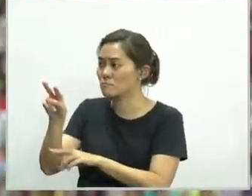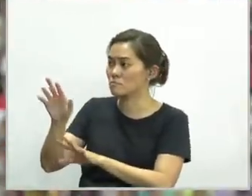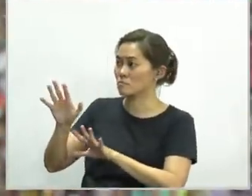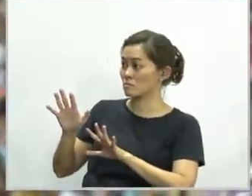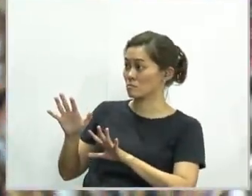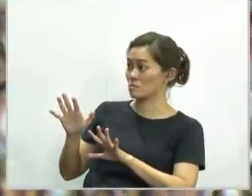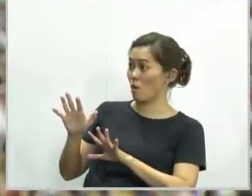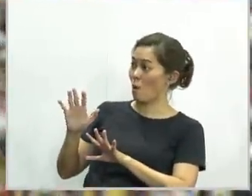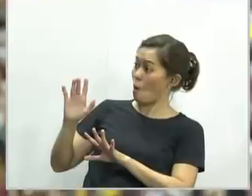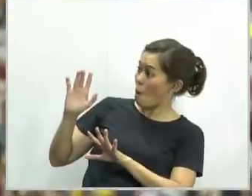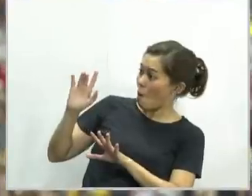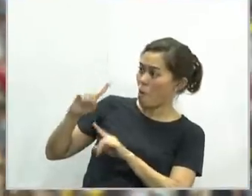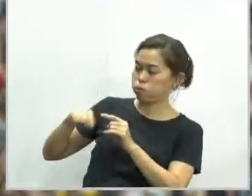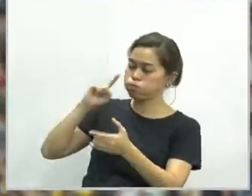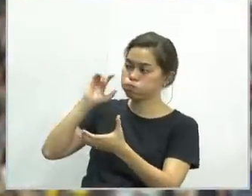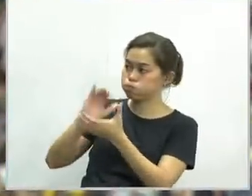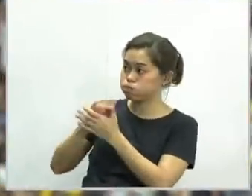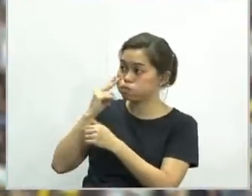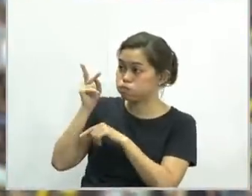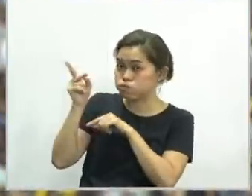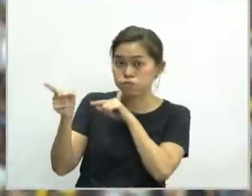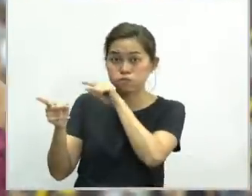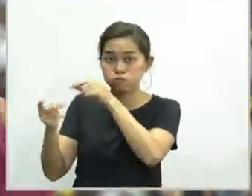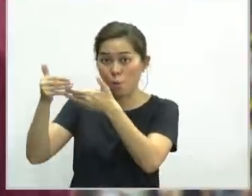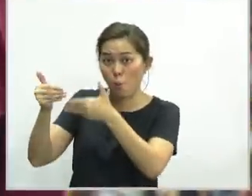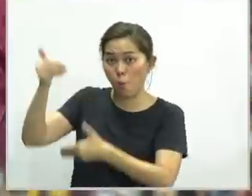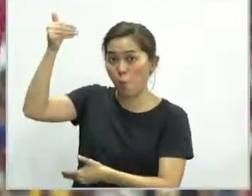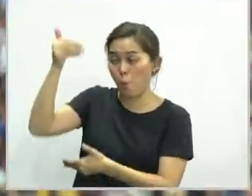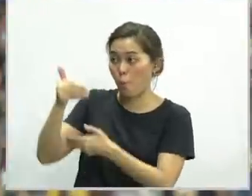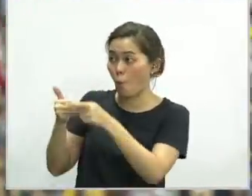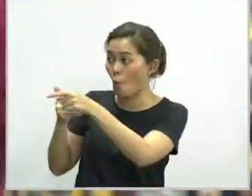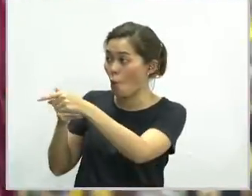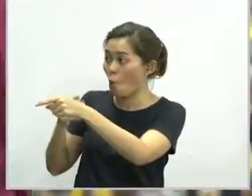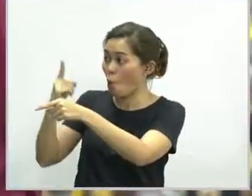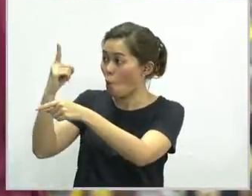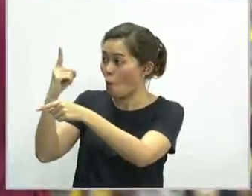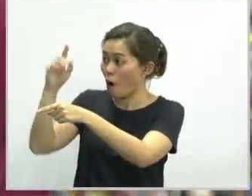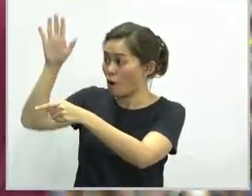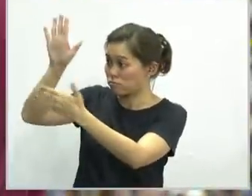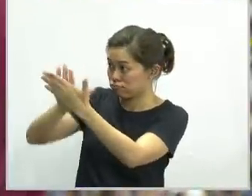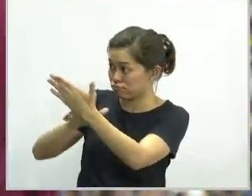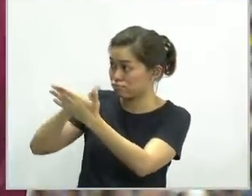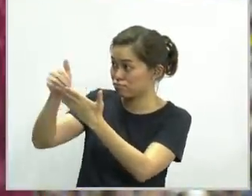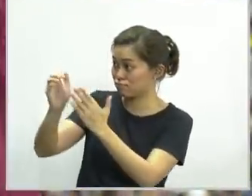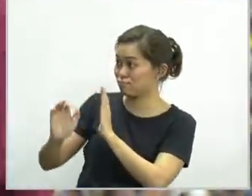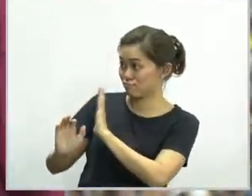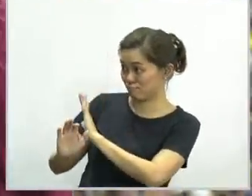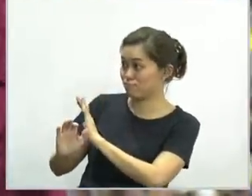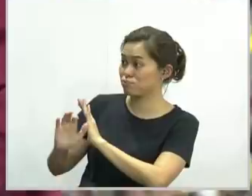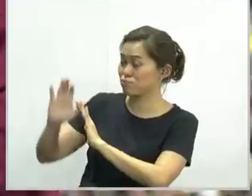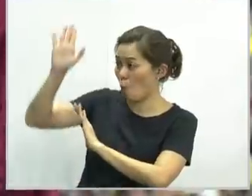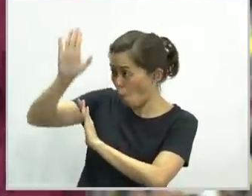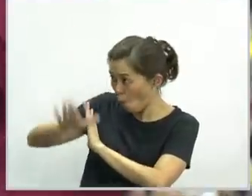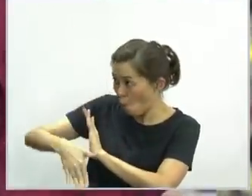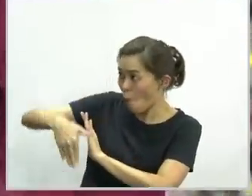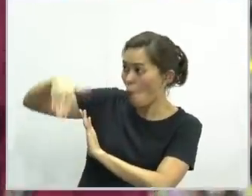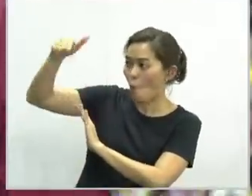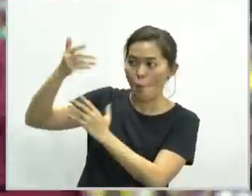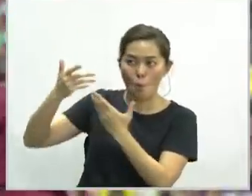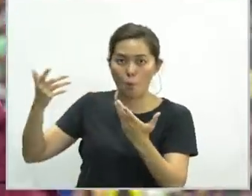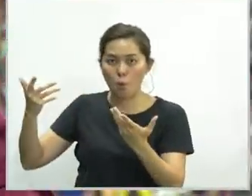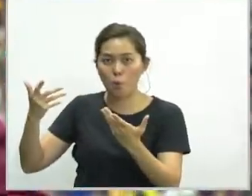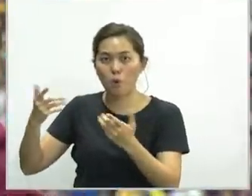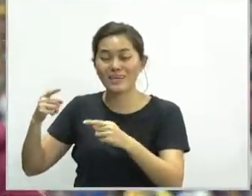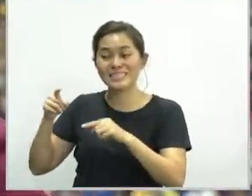he sees. In the window is one of his masterpieces. It was a painting that